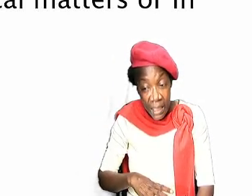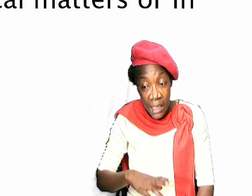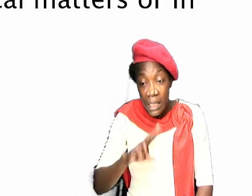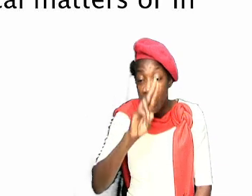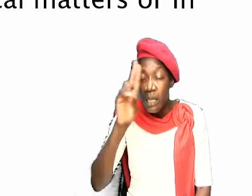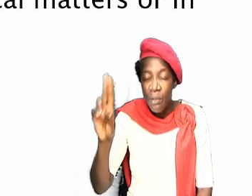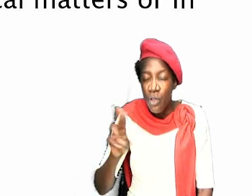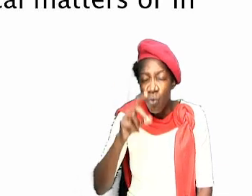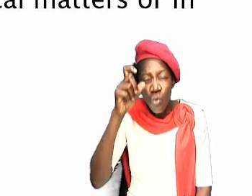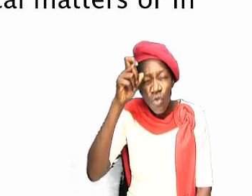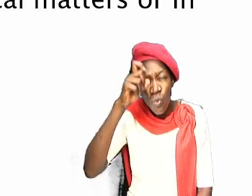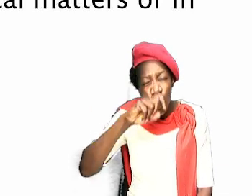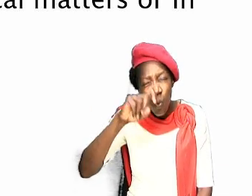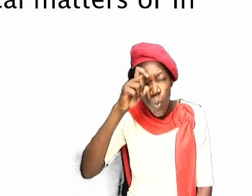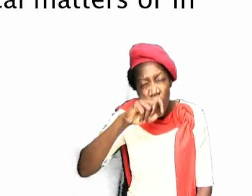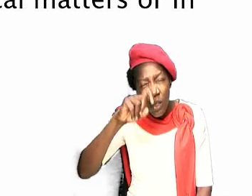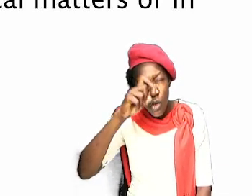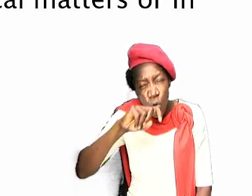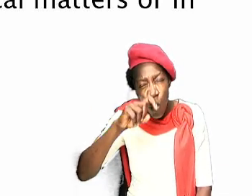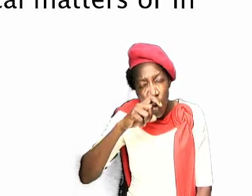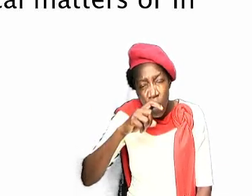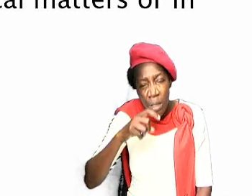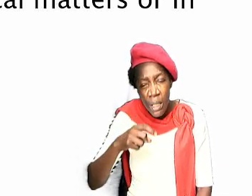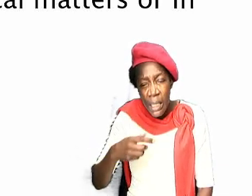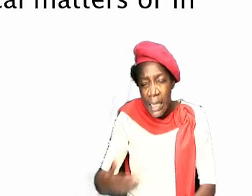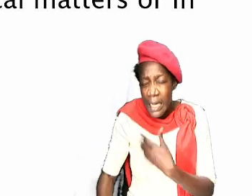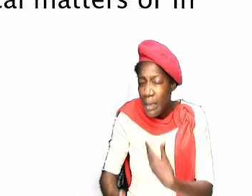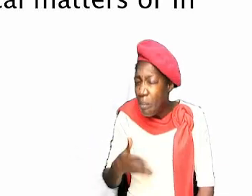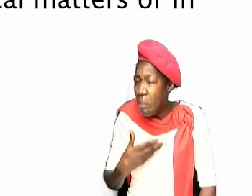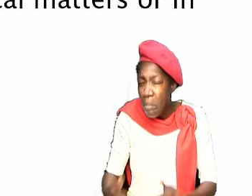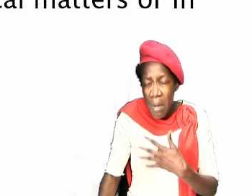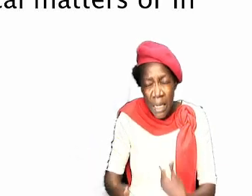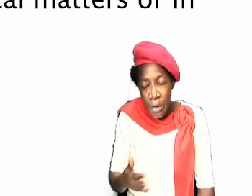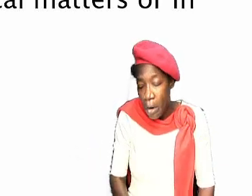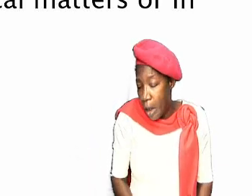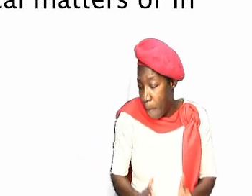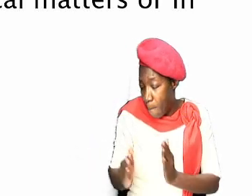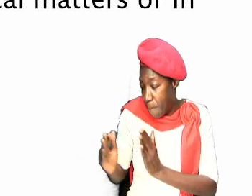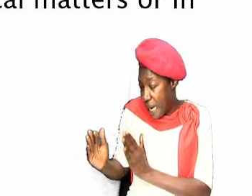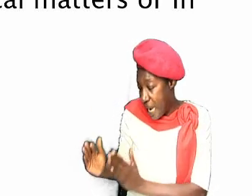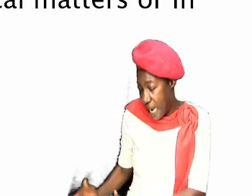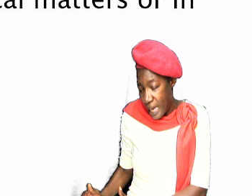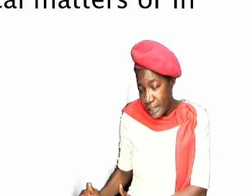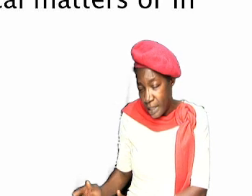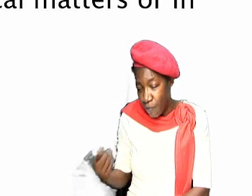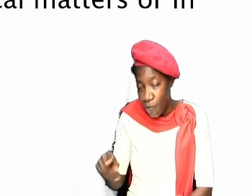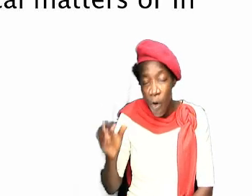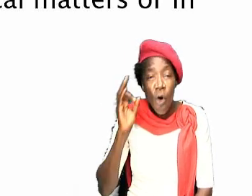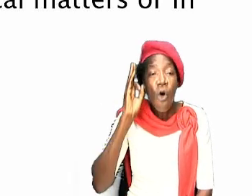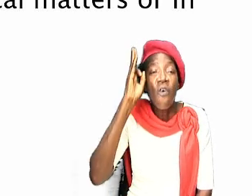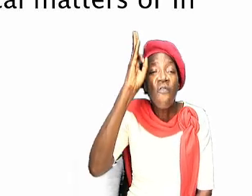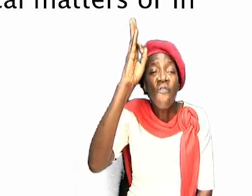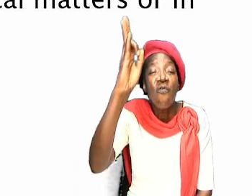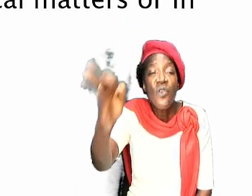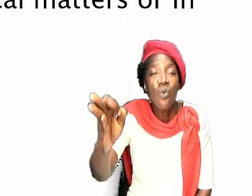of wisdom in practical matters or in planning for the future.